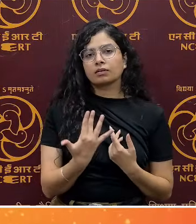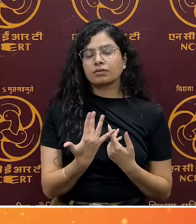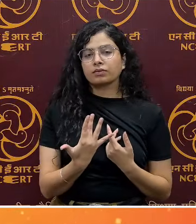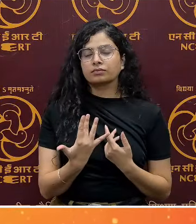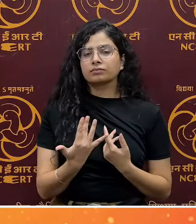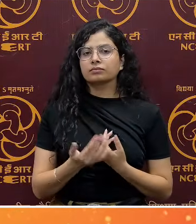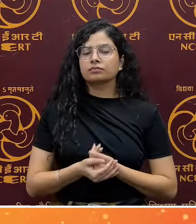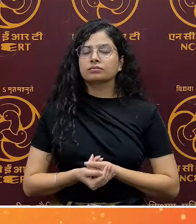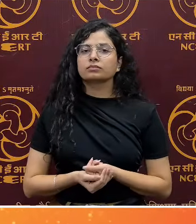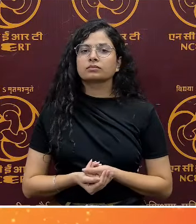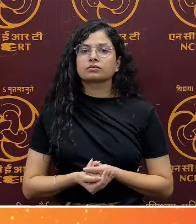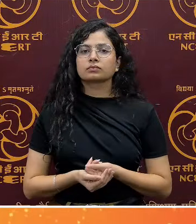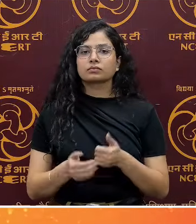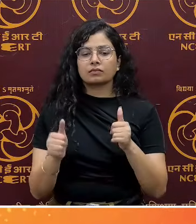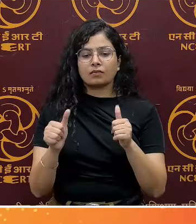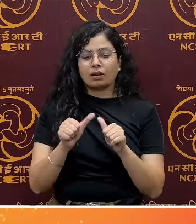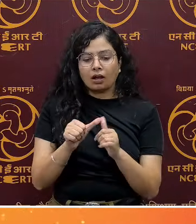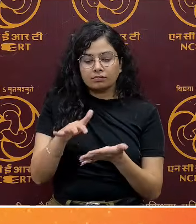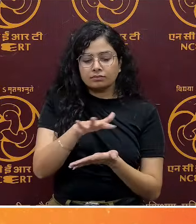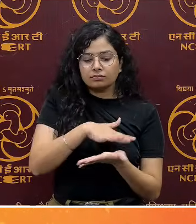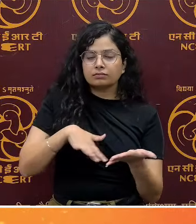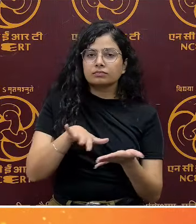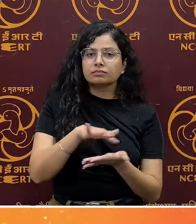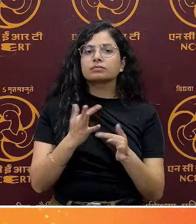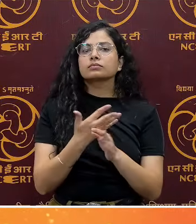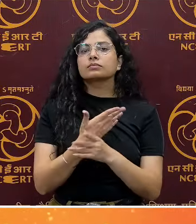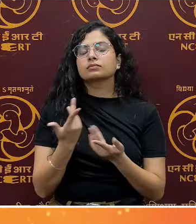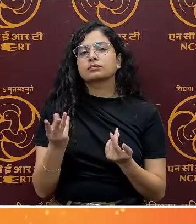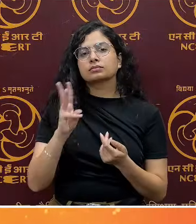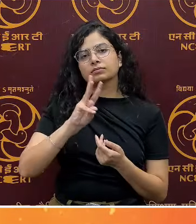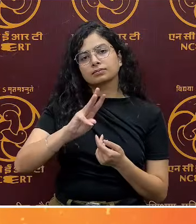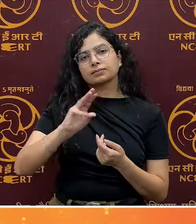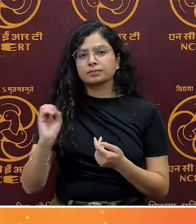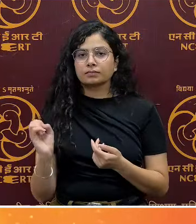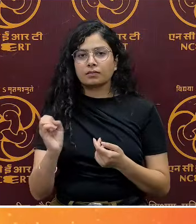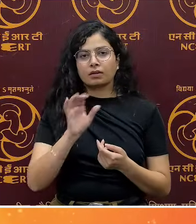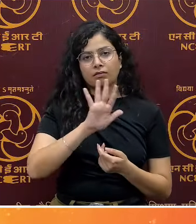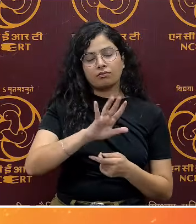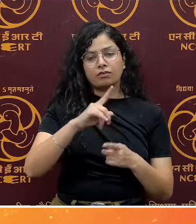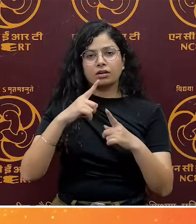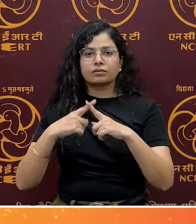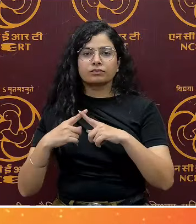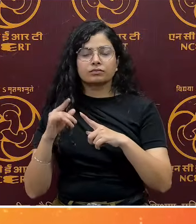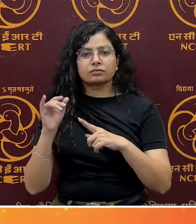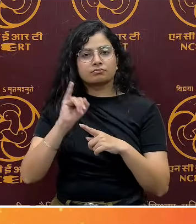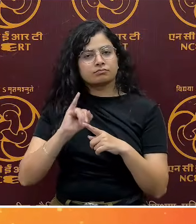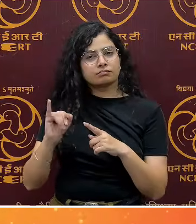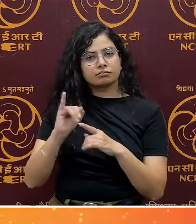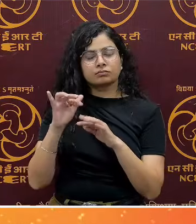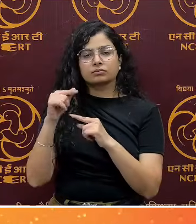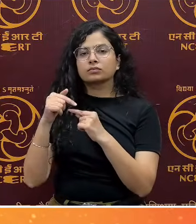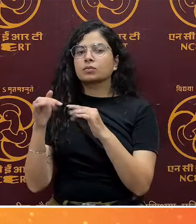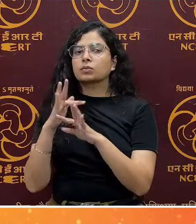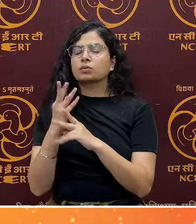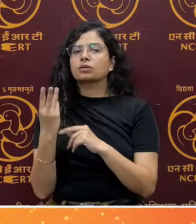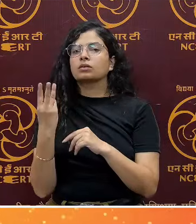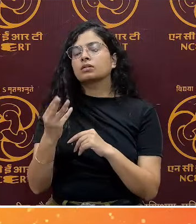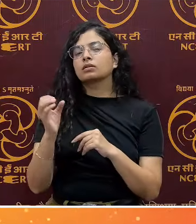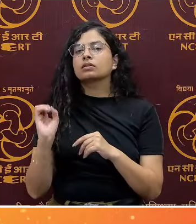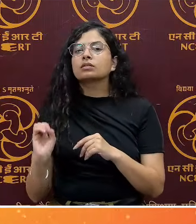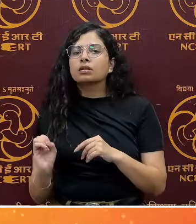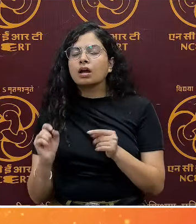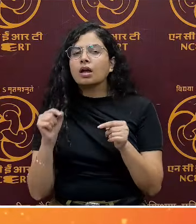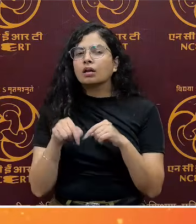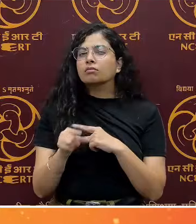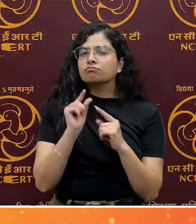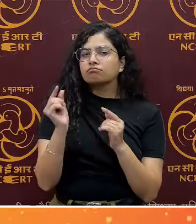So what will be the area? It will be 30. Area will be 30. Okay, so I think it is very useful